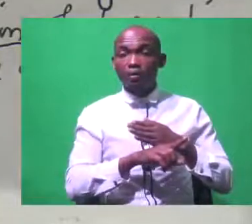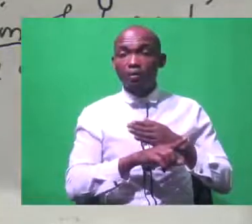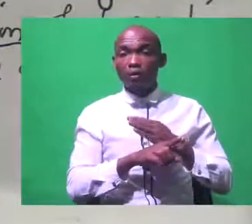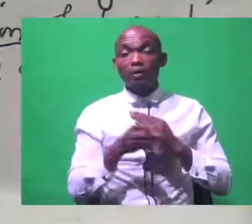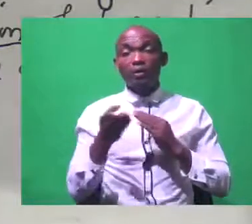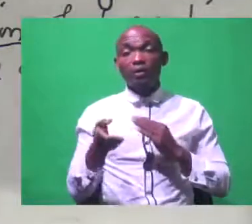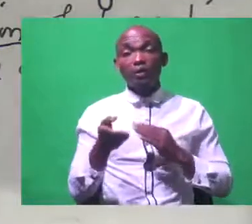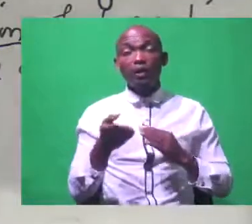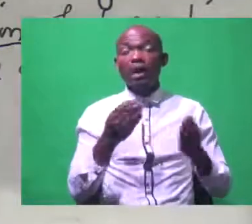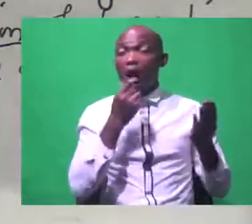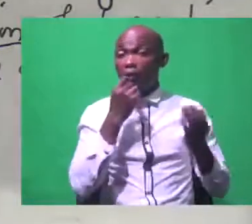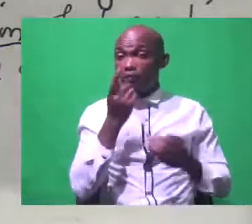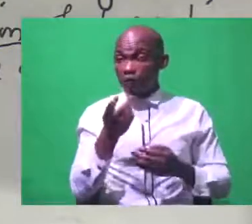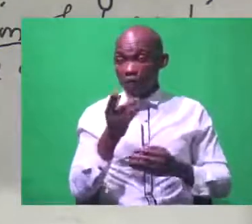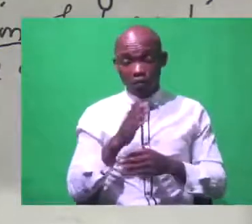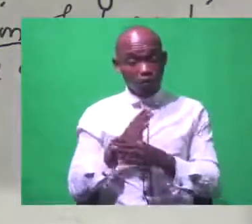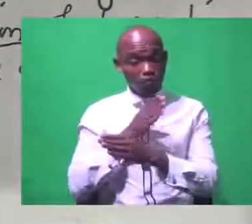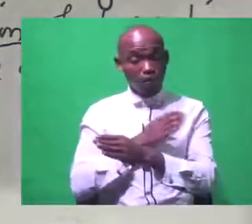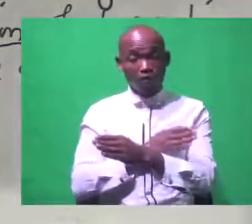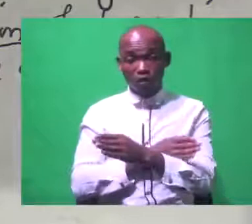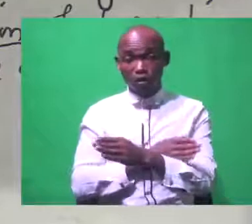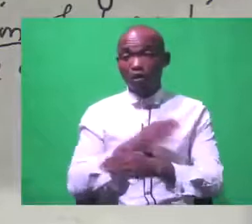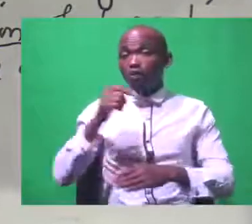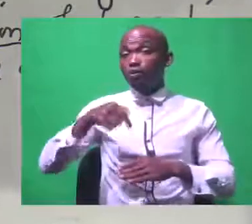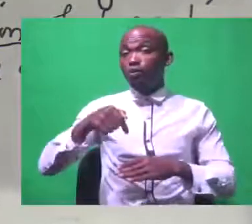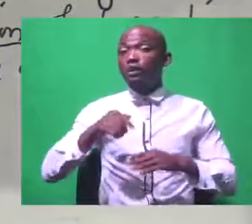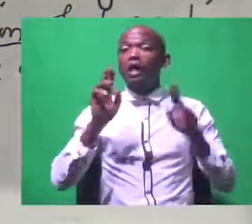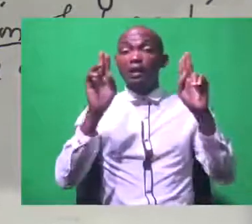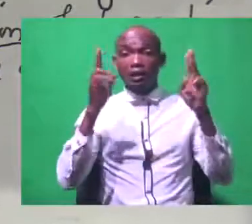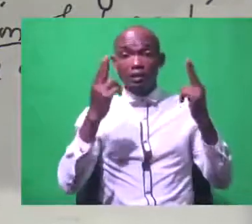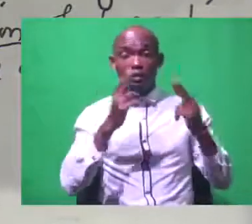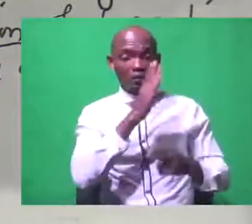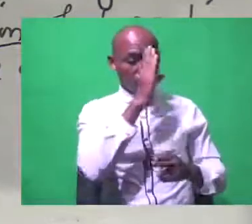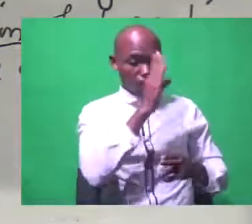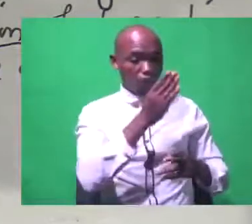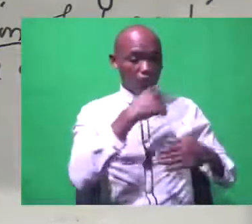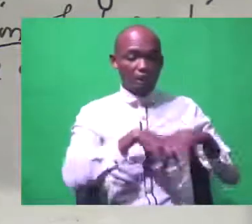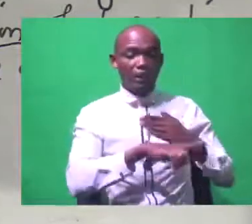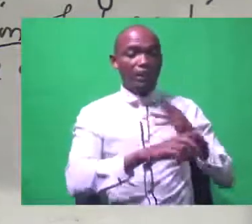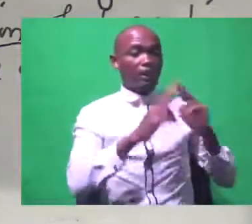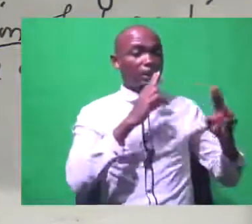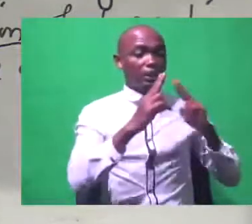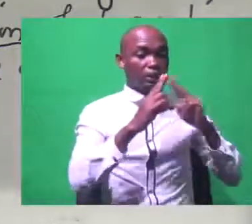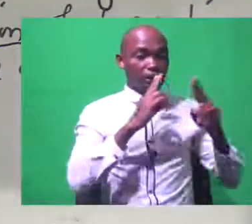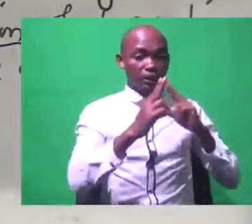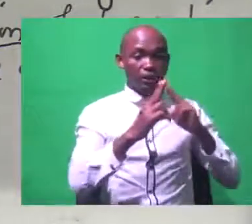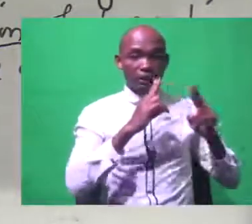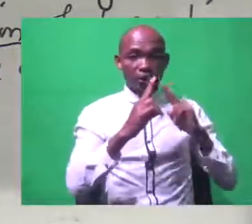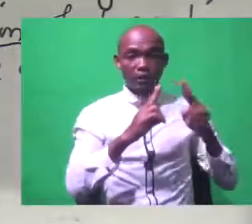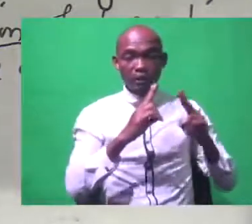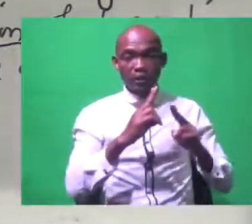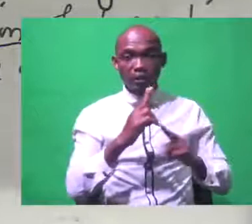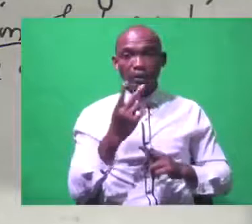That's why, as I have said, our today's lesson will focus on discussing one of